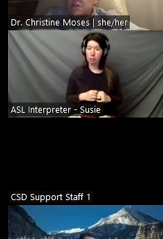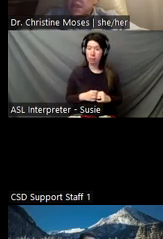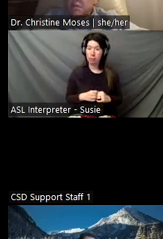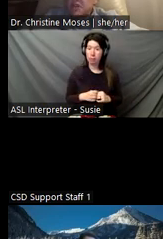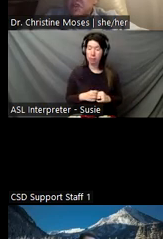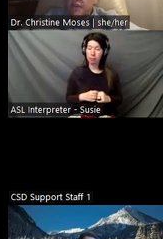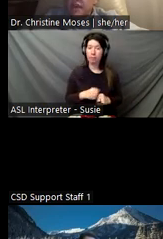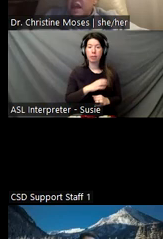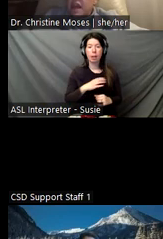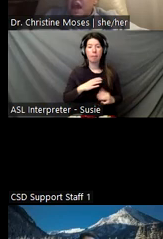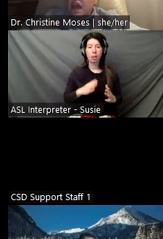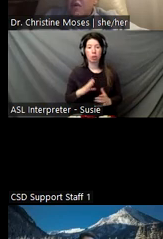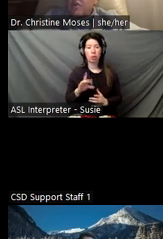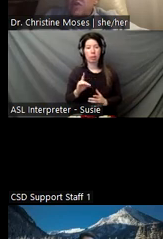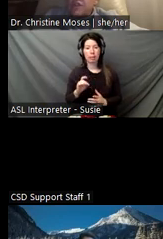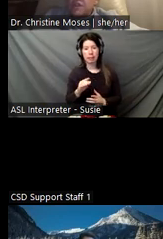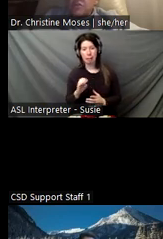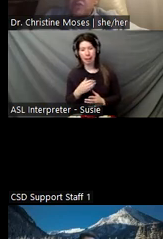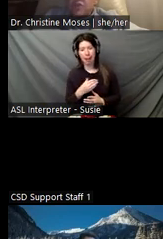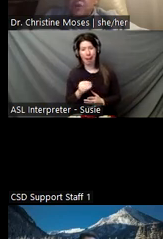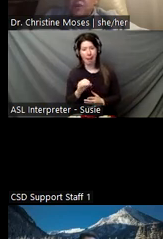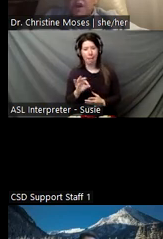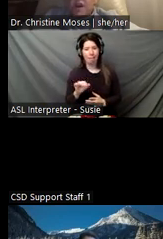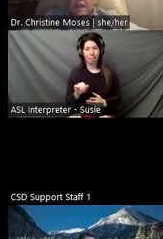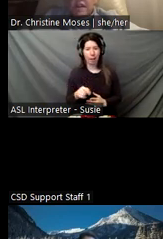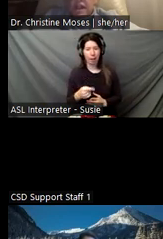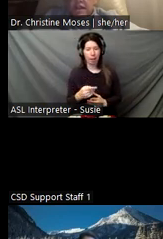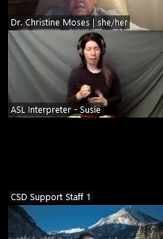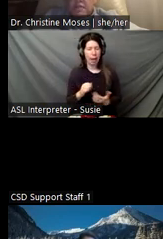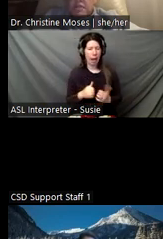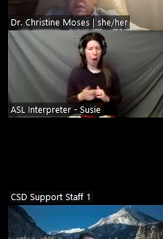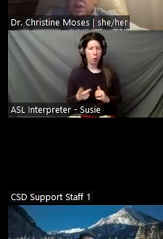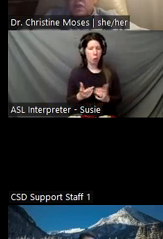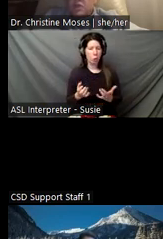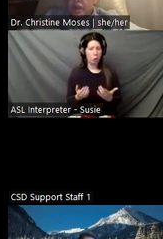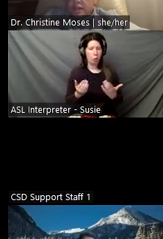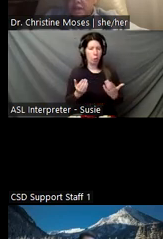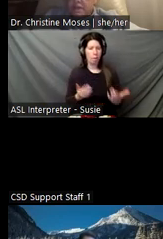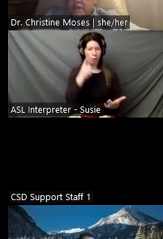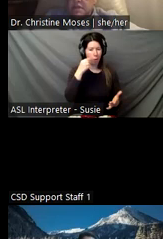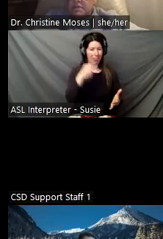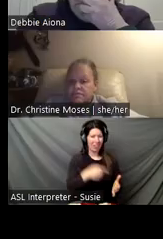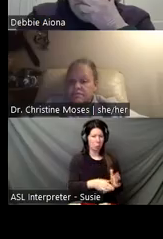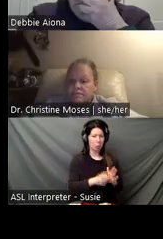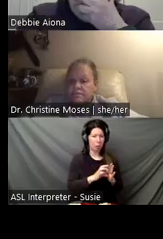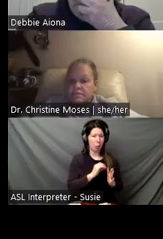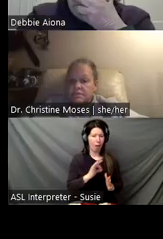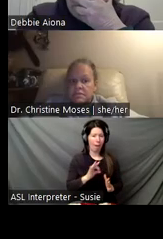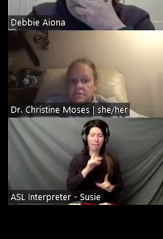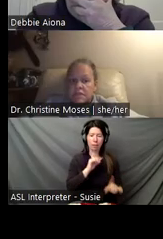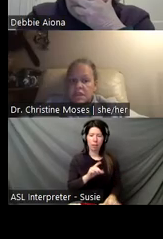Commissioner Debbie and Commissioner Faith, how would you like to move forward on this review of directives?